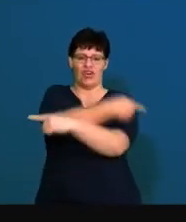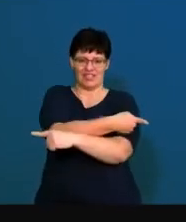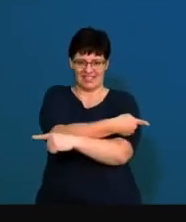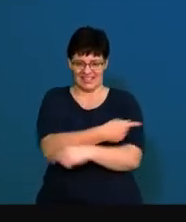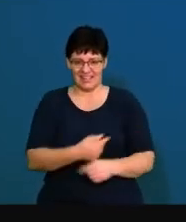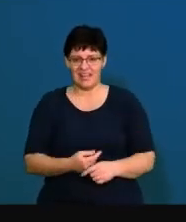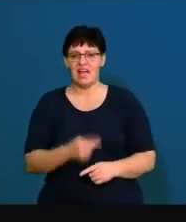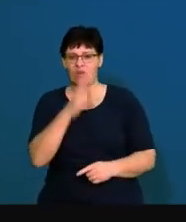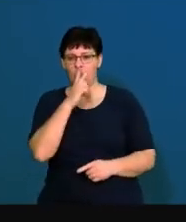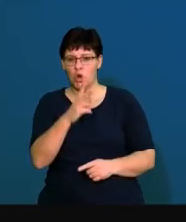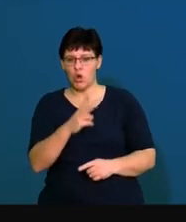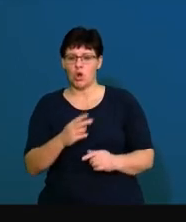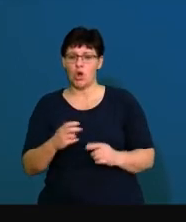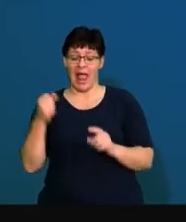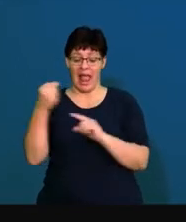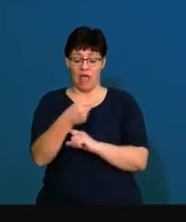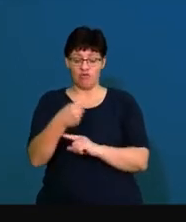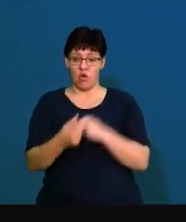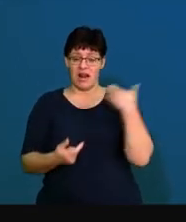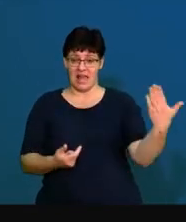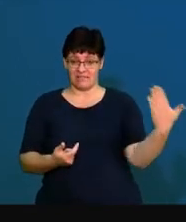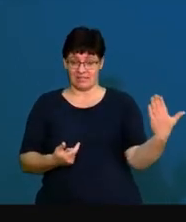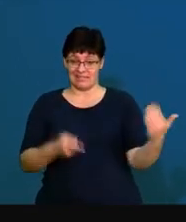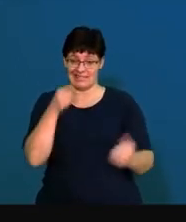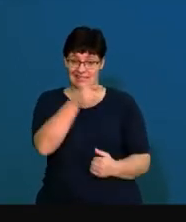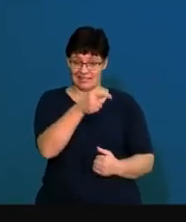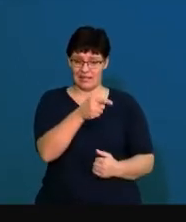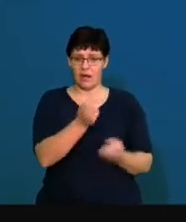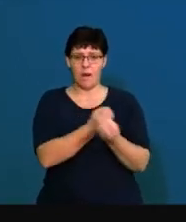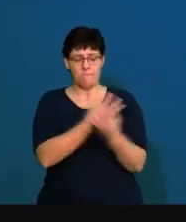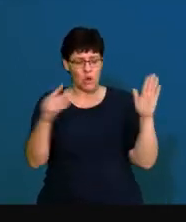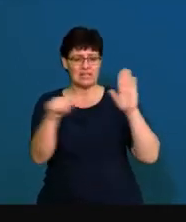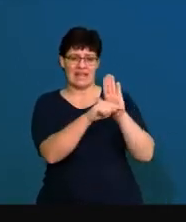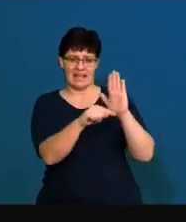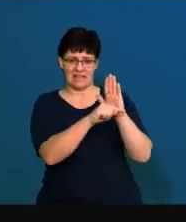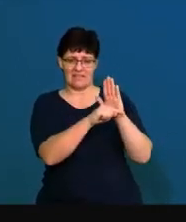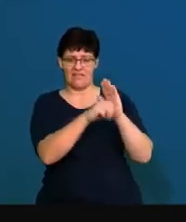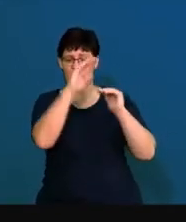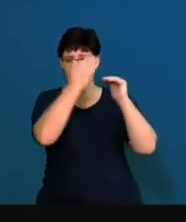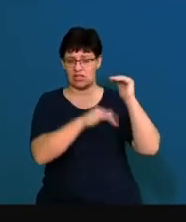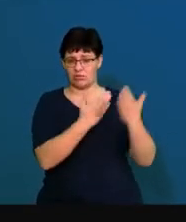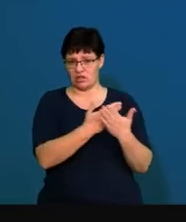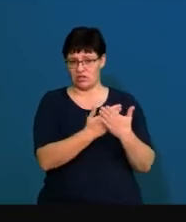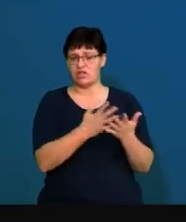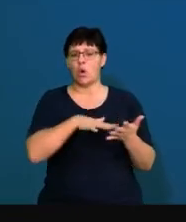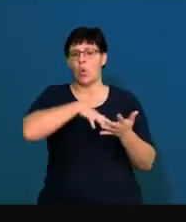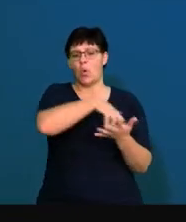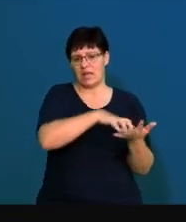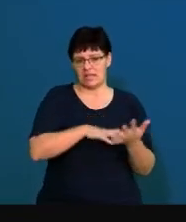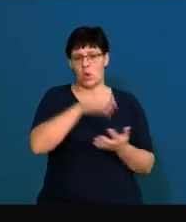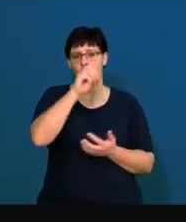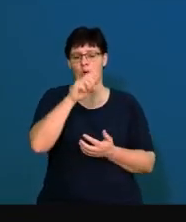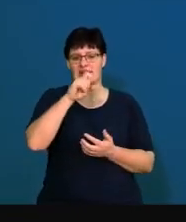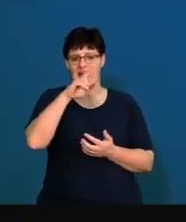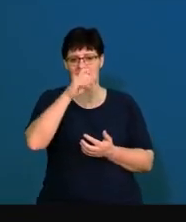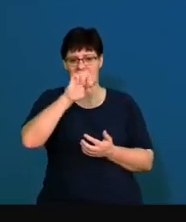order. If you look at the arrows on the left-hand side, in this case, most negative reduction potential is the weakest